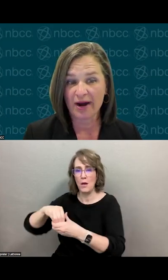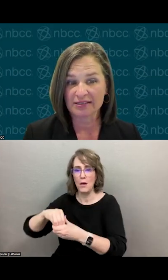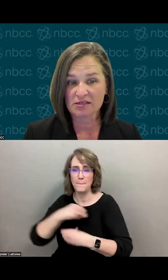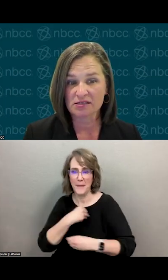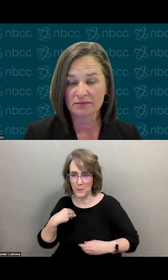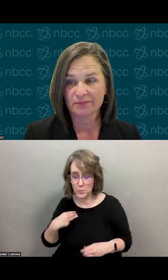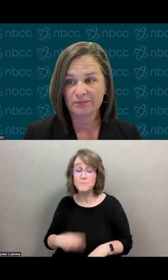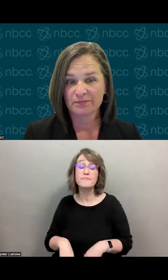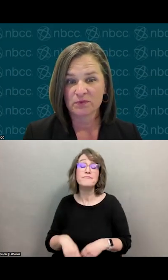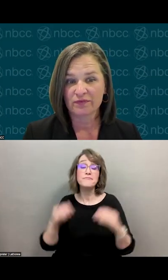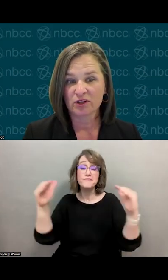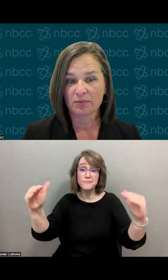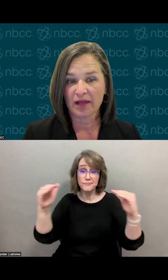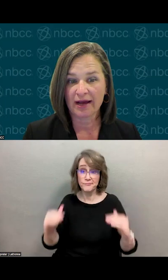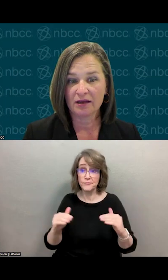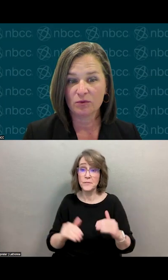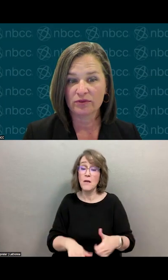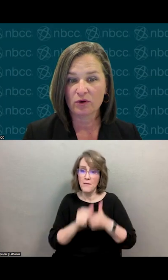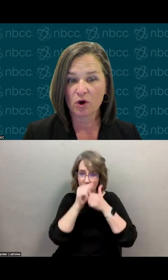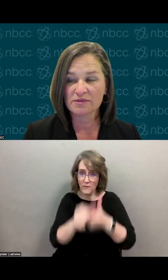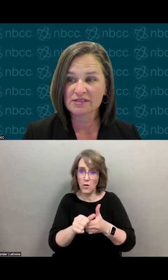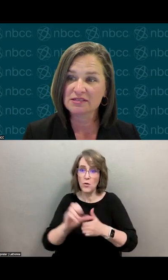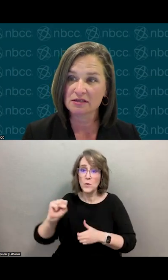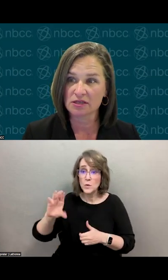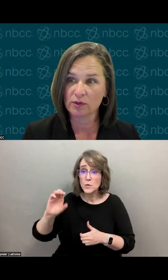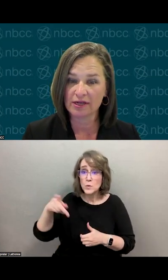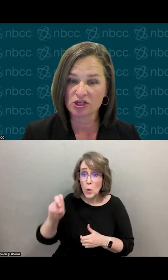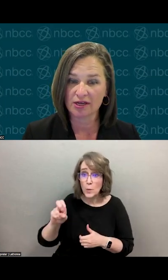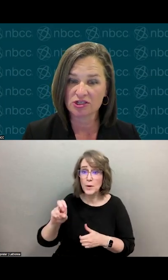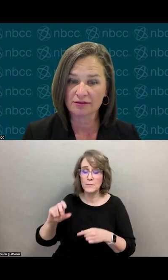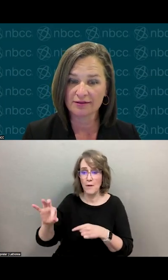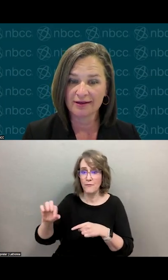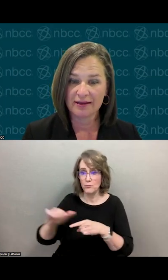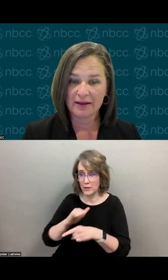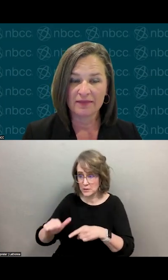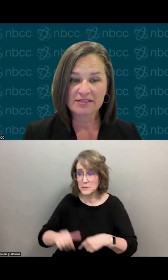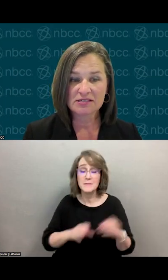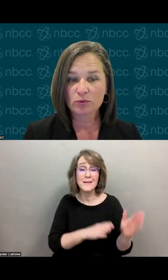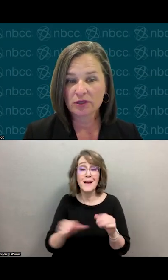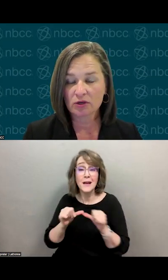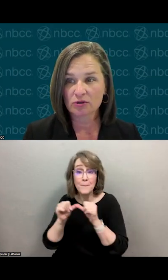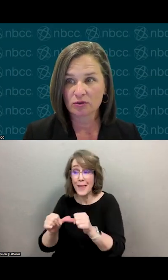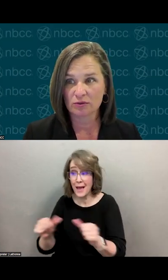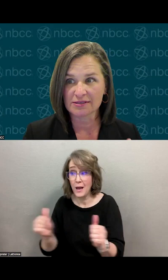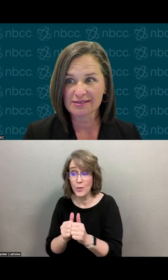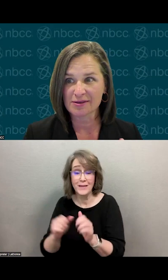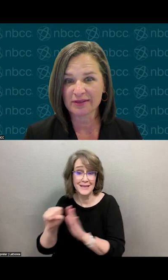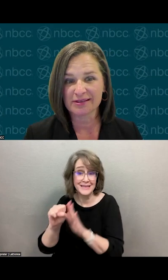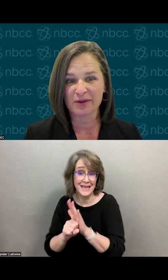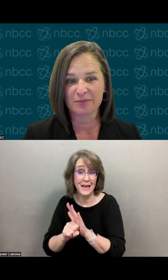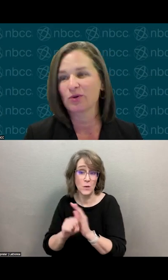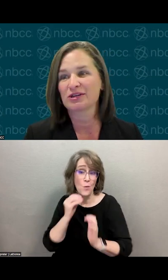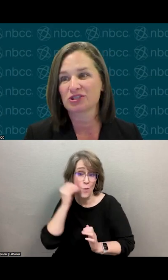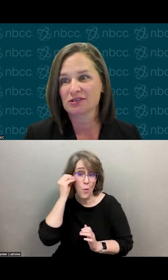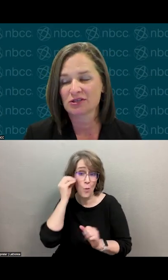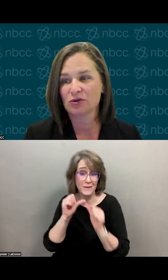of practice. You have to comply with your home state's continuing education. And this is something that's